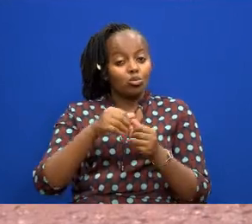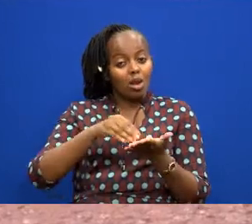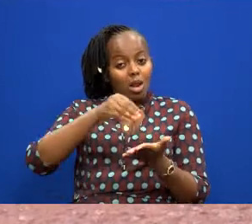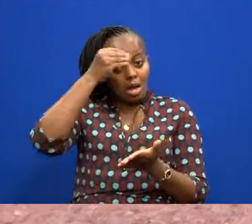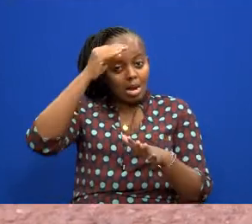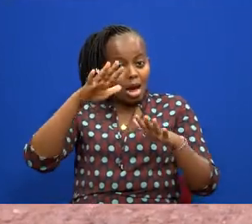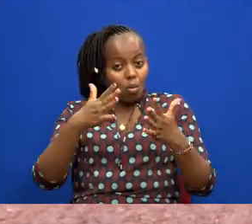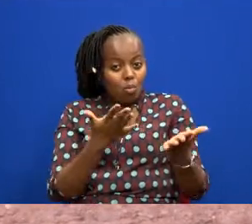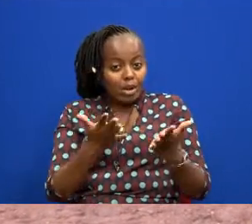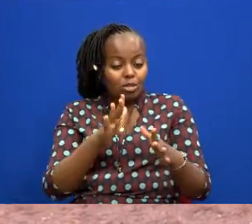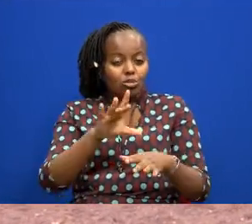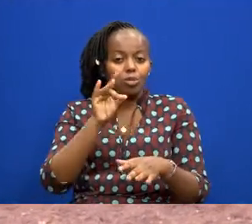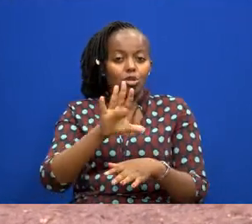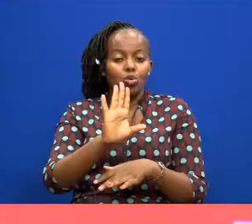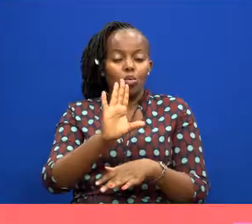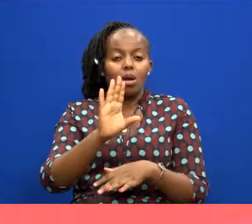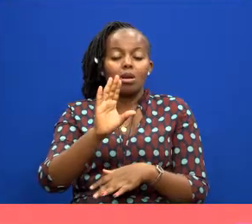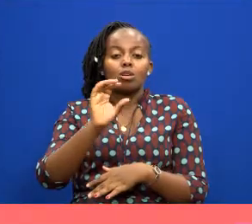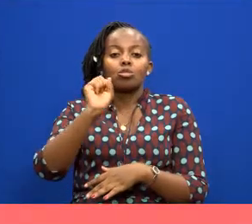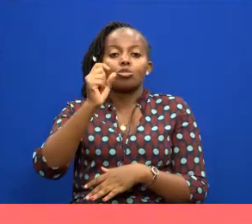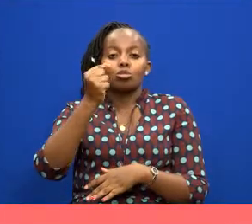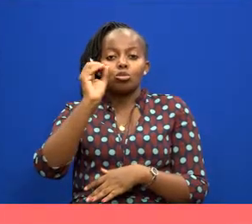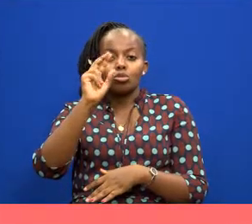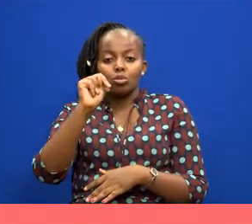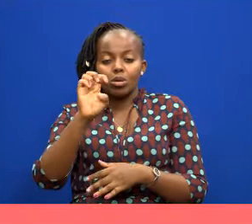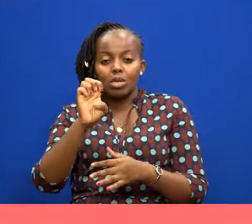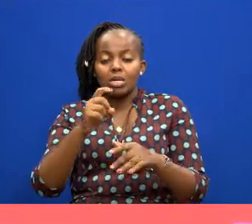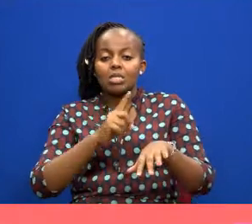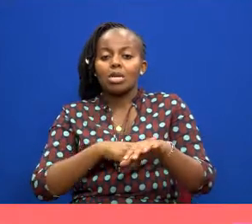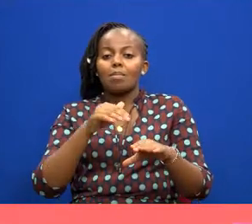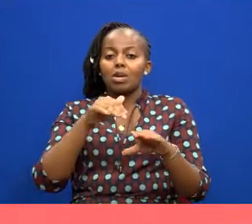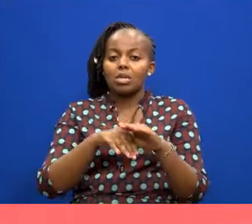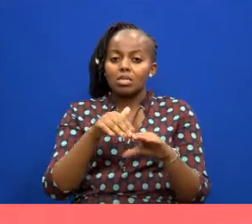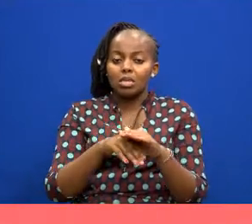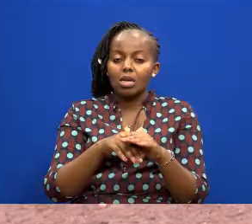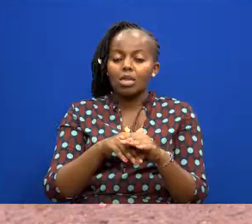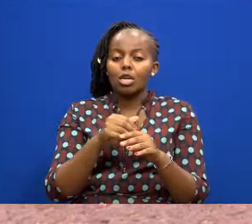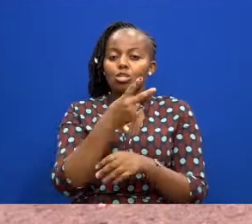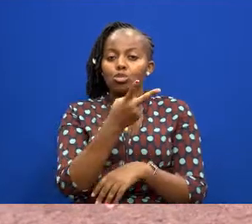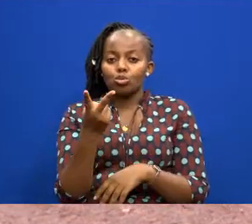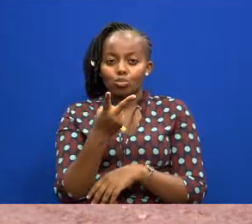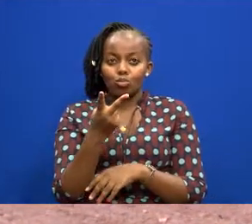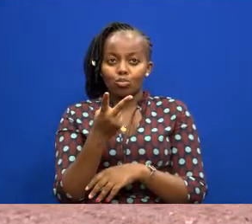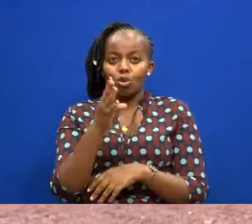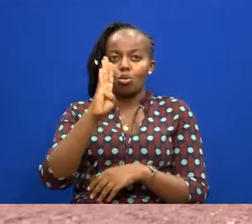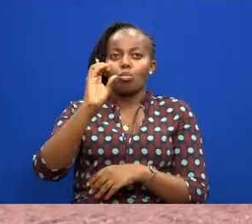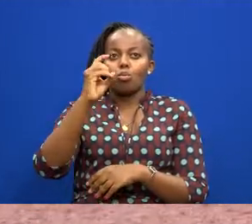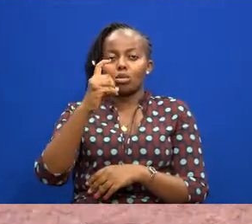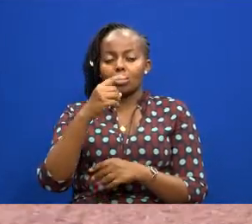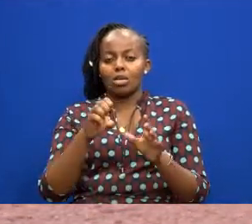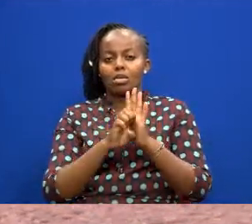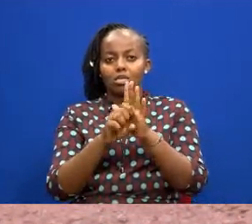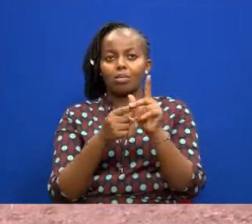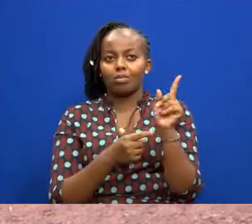it when it's in the box, when it's in the square number 3. So this is the